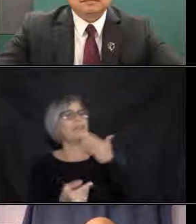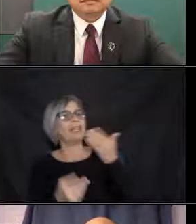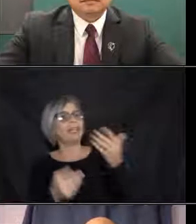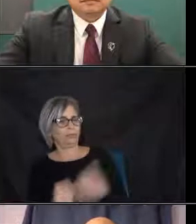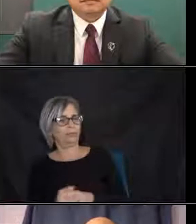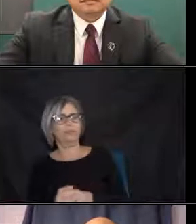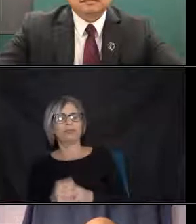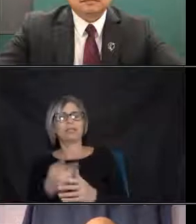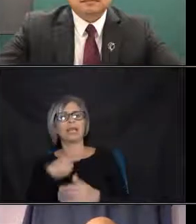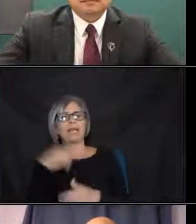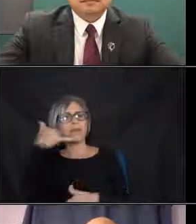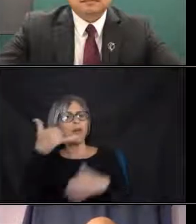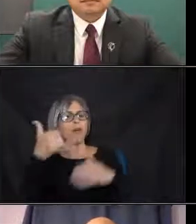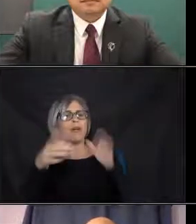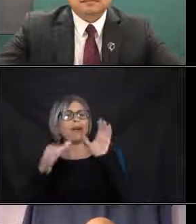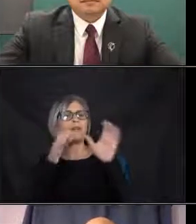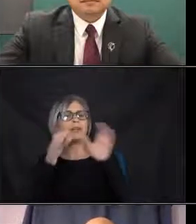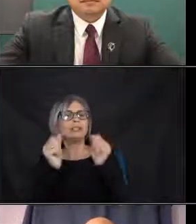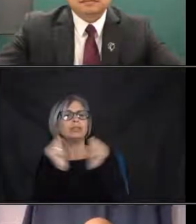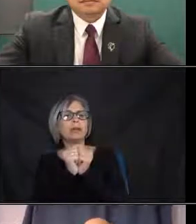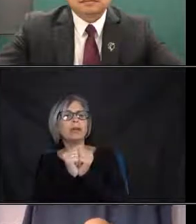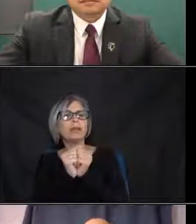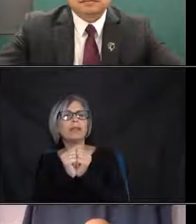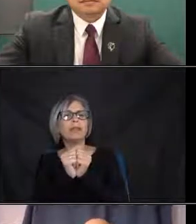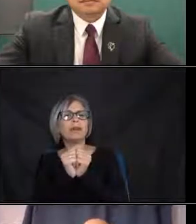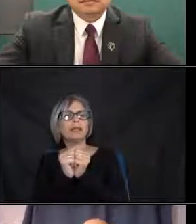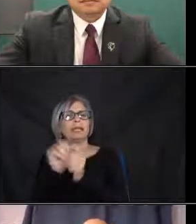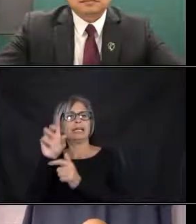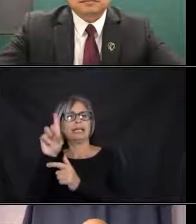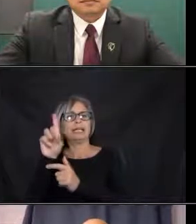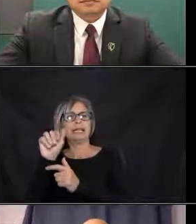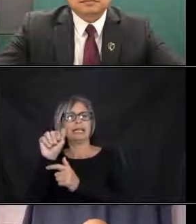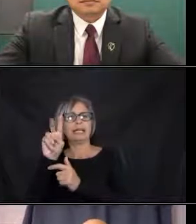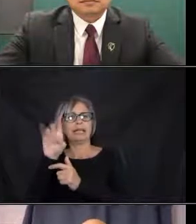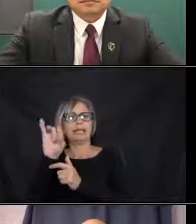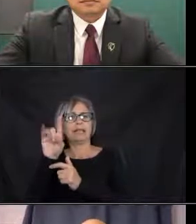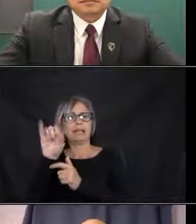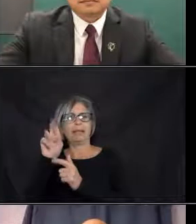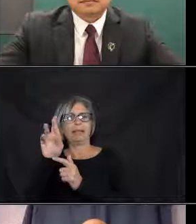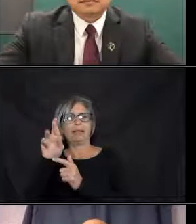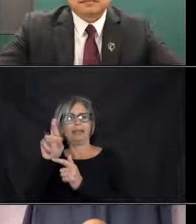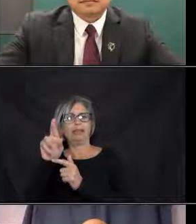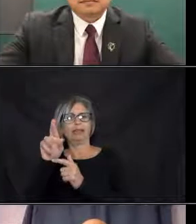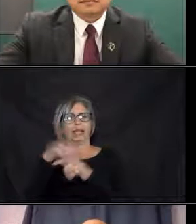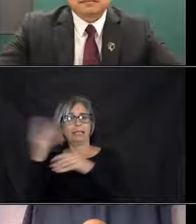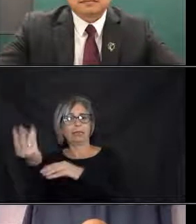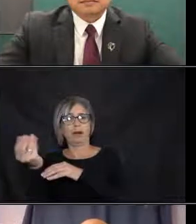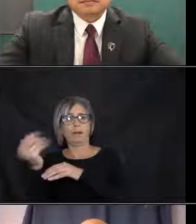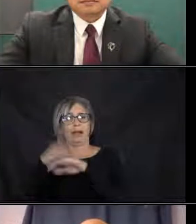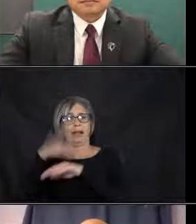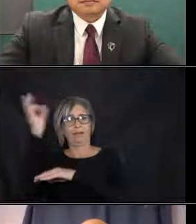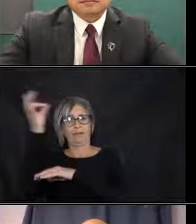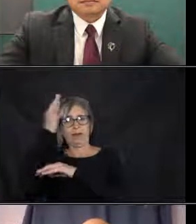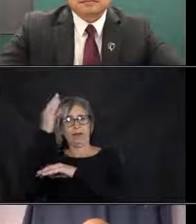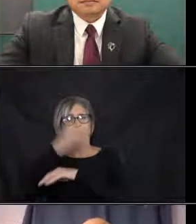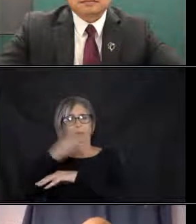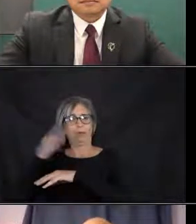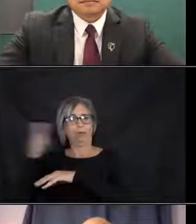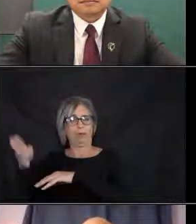a phone conversation with Davey Camelier about his property on Federal and Boynton Beach Boulevard, and I